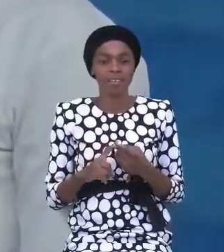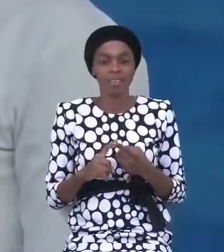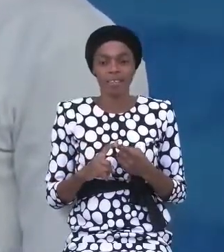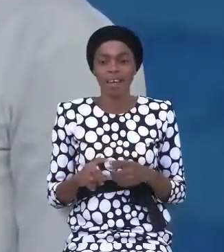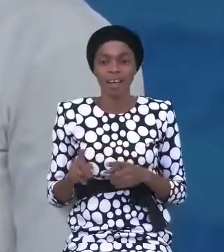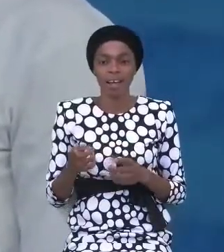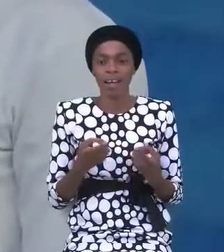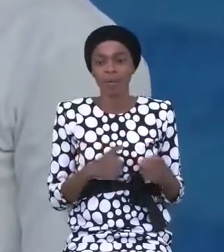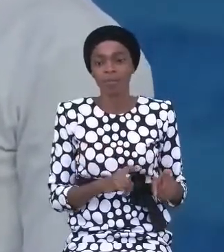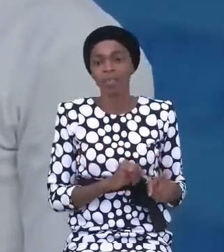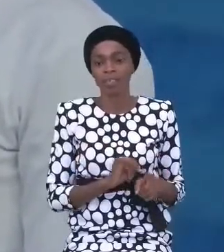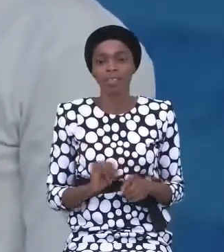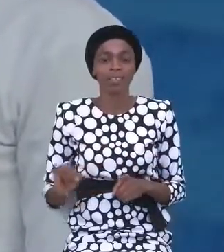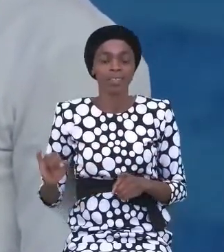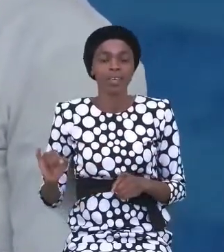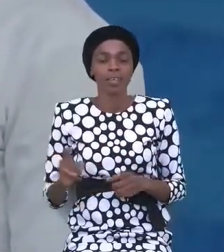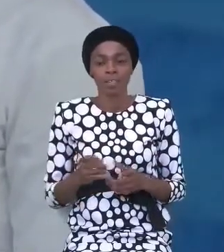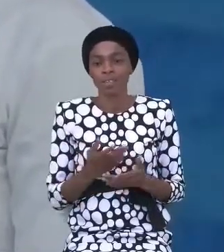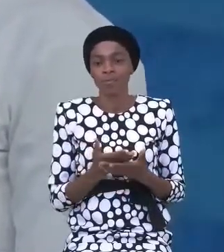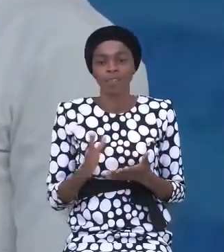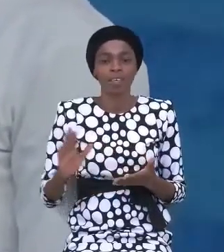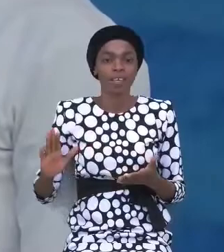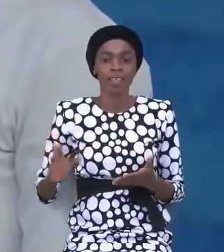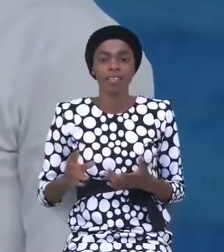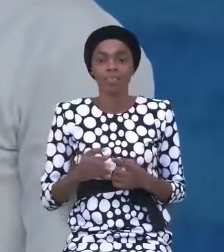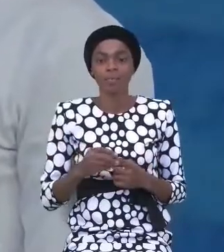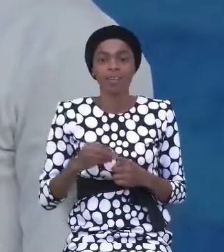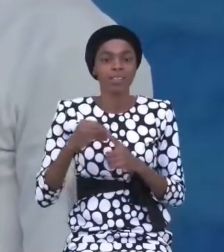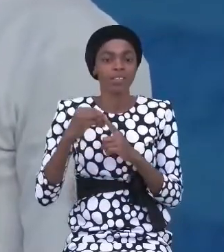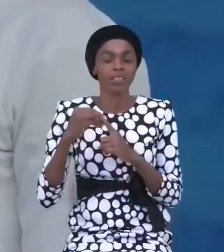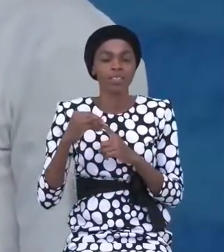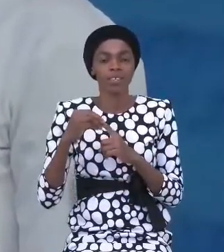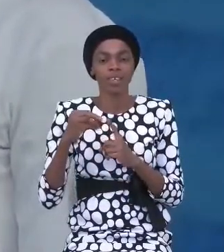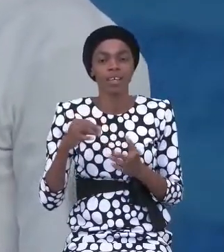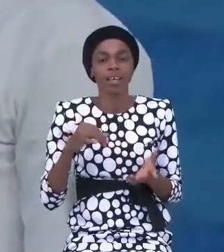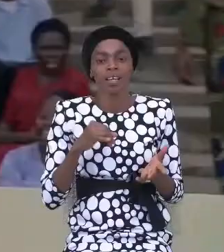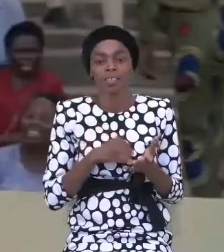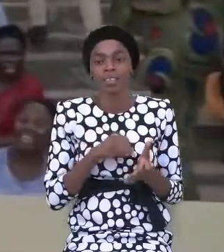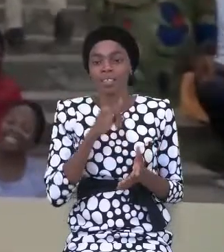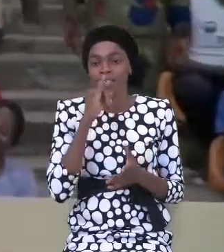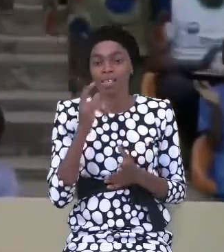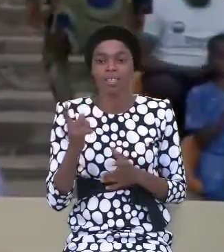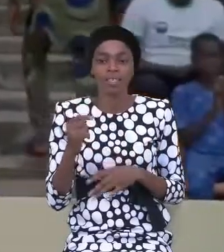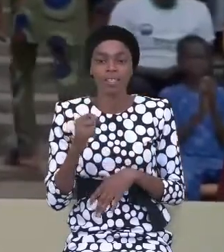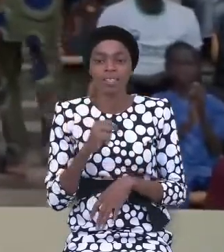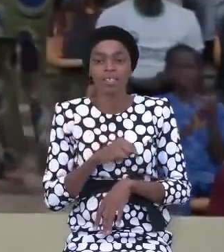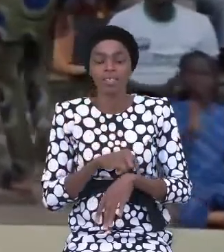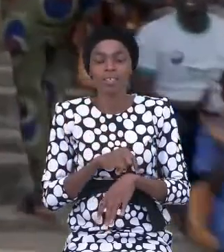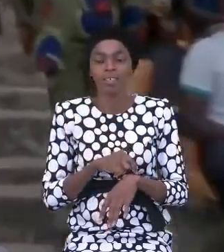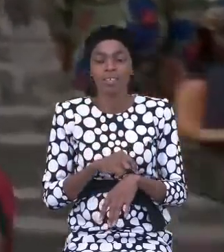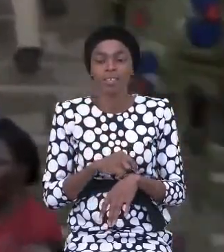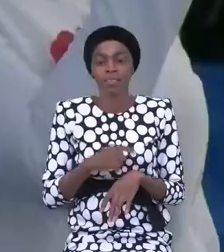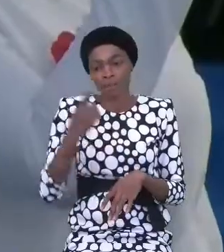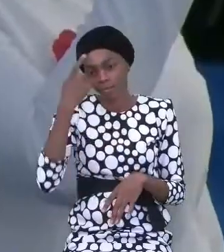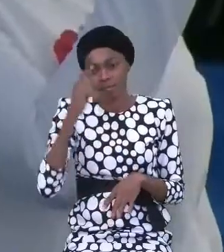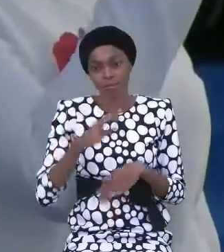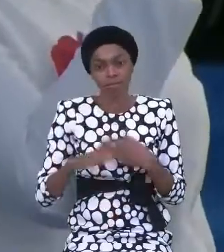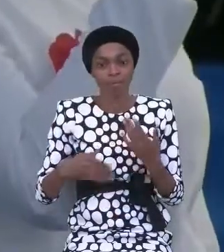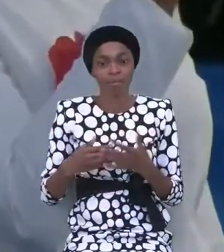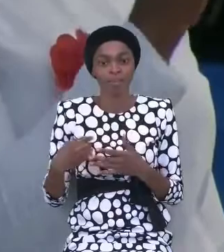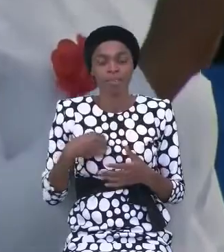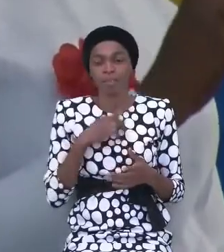already happening. Something special is in store. We